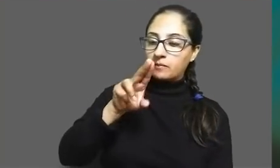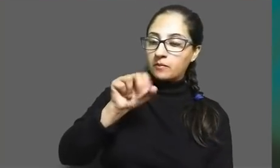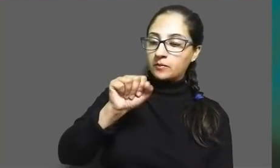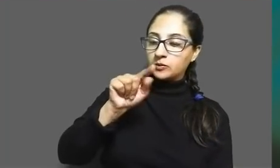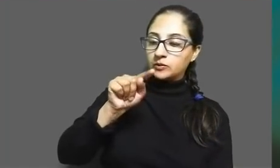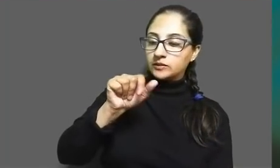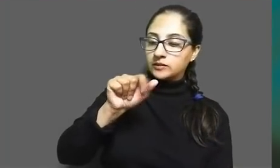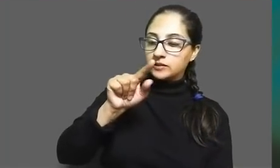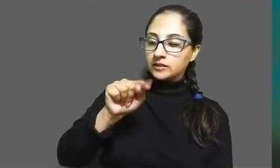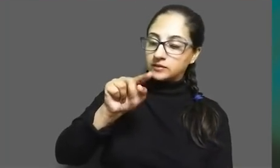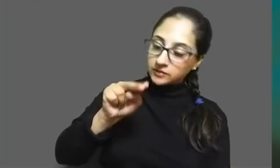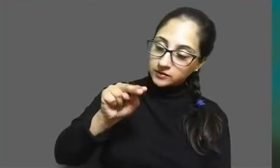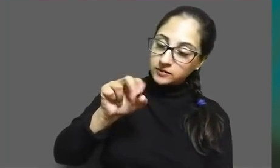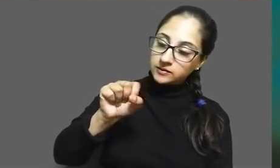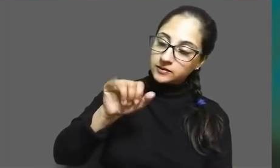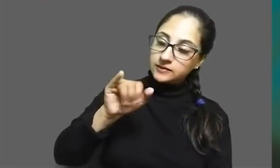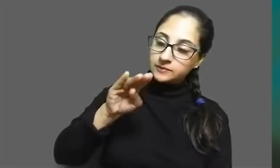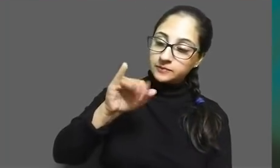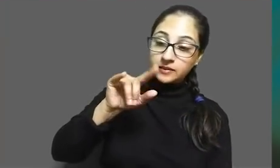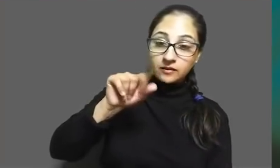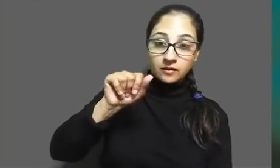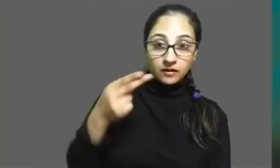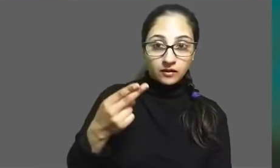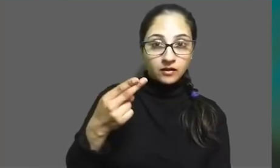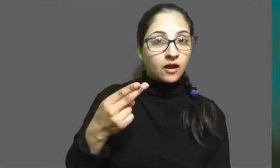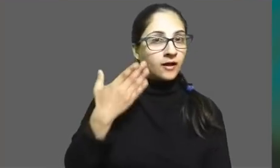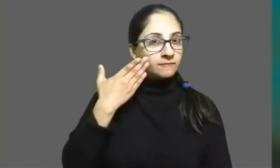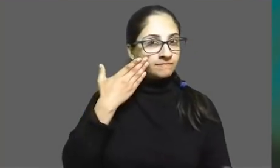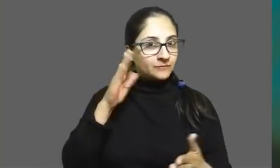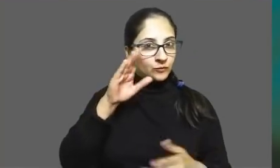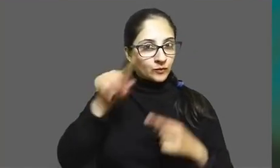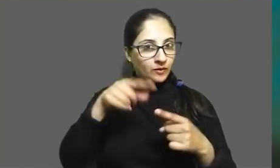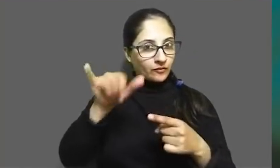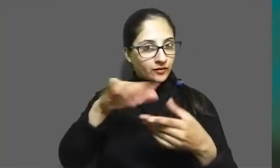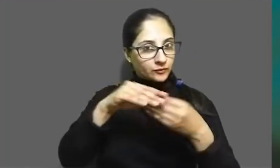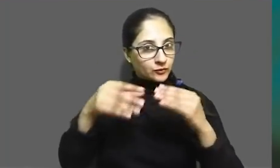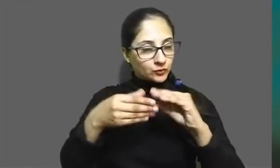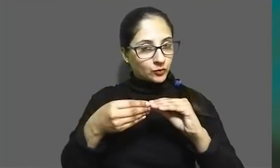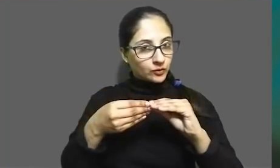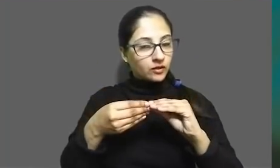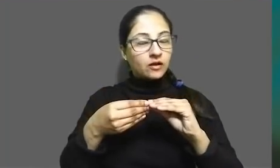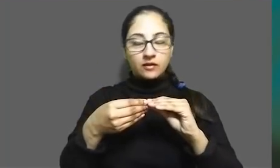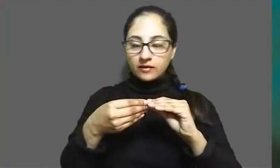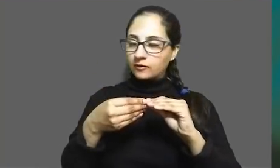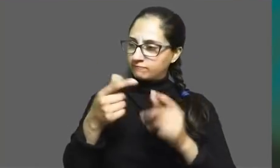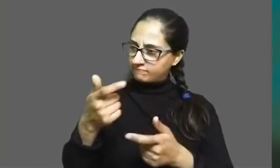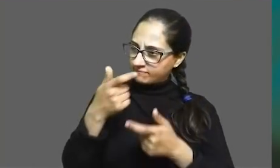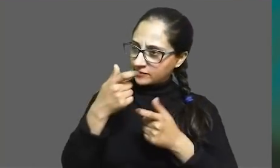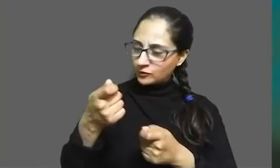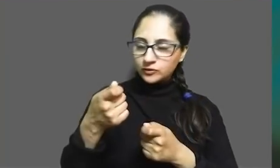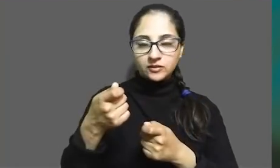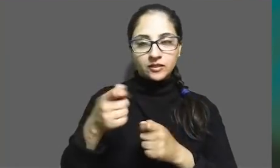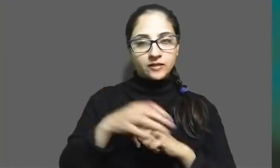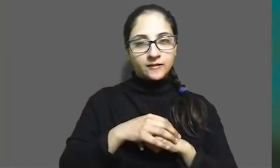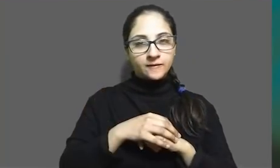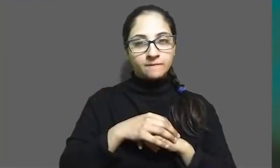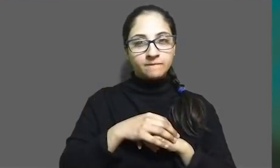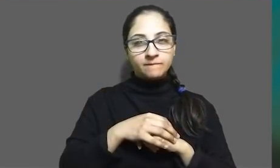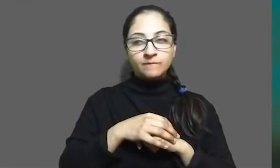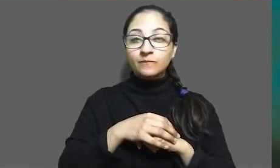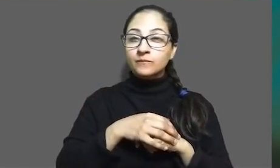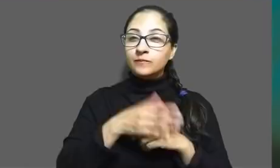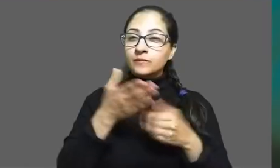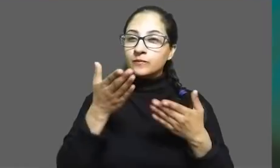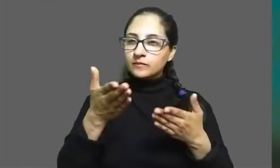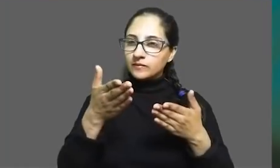very powerful. I hadn't heard that before. I know from speaking with you that this particular teaching has a lot of